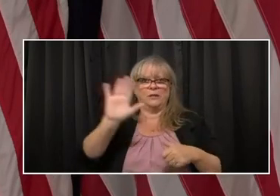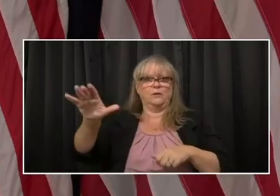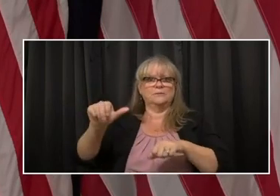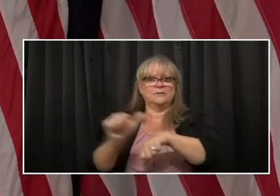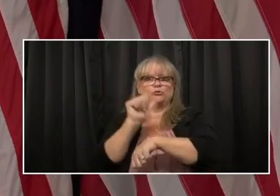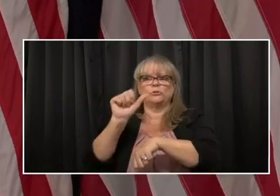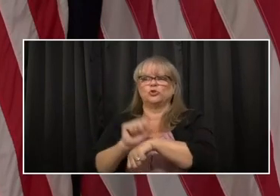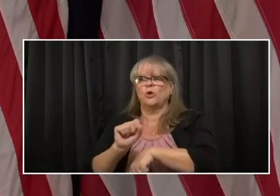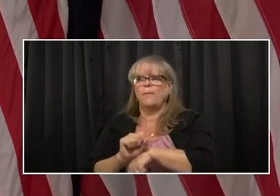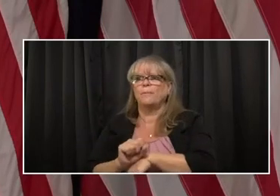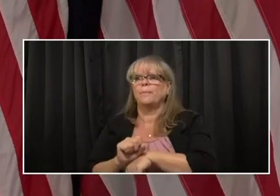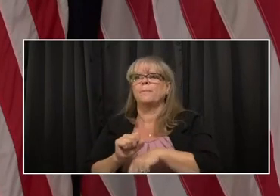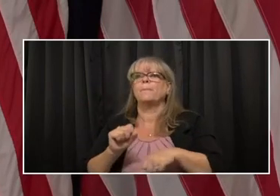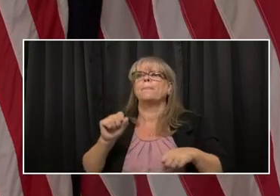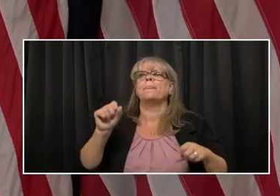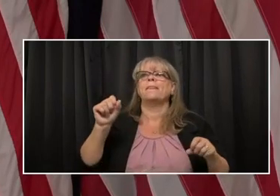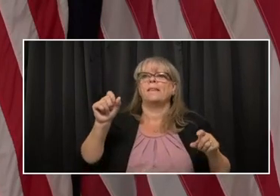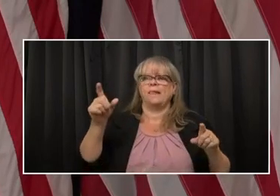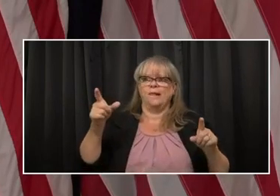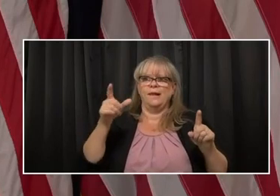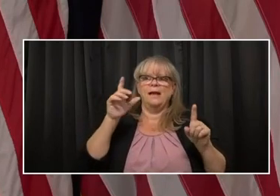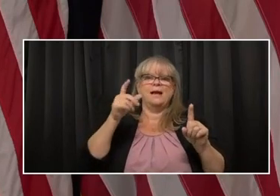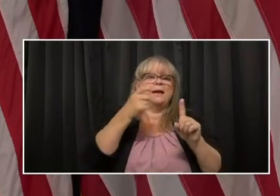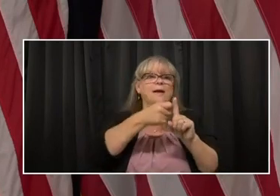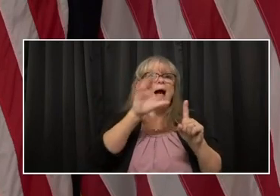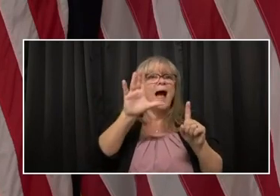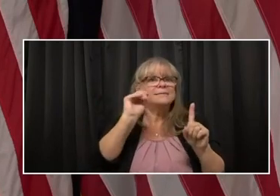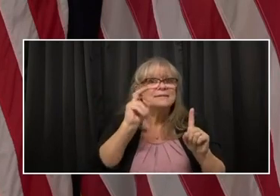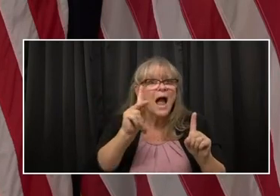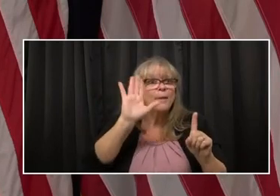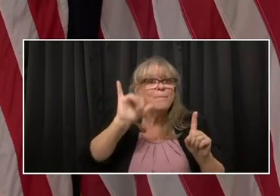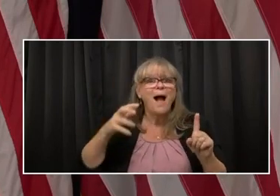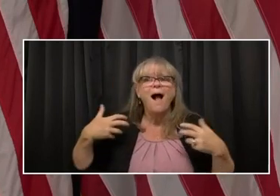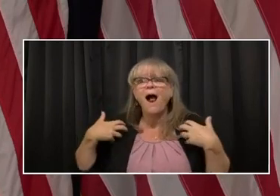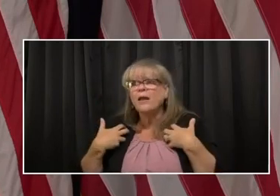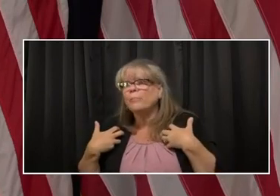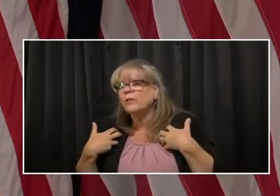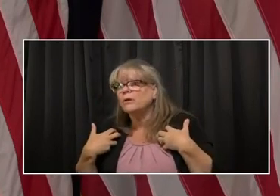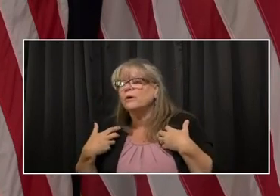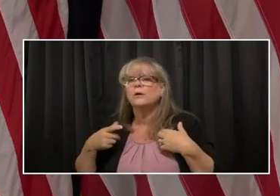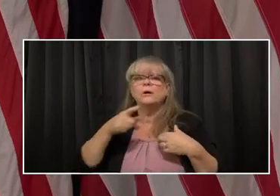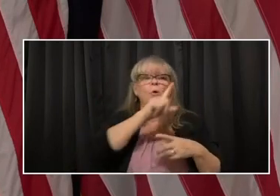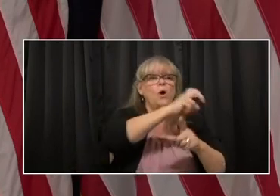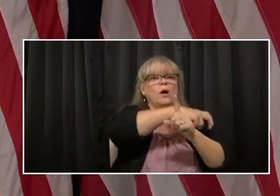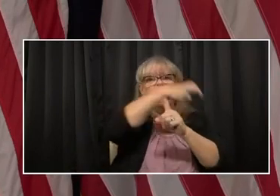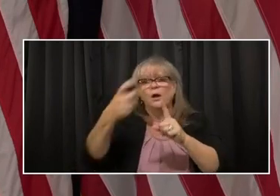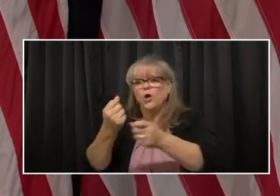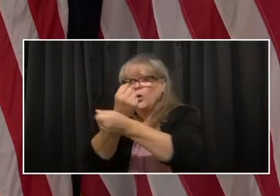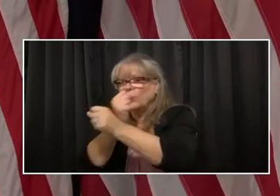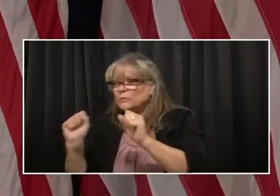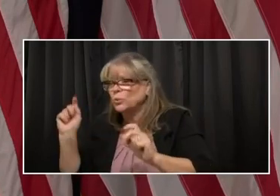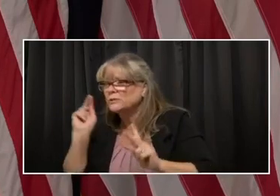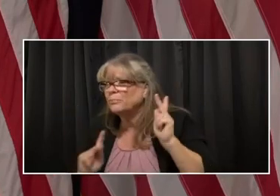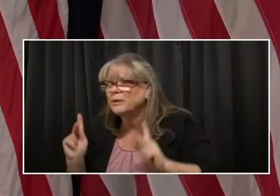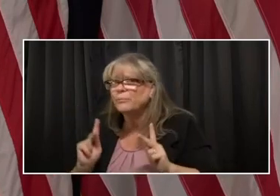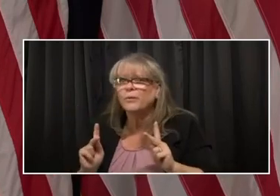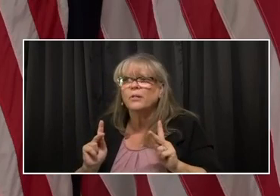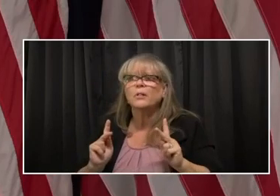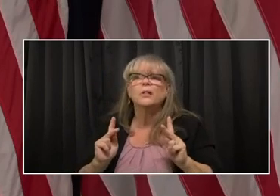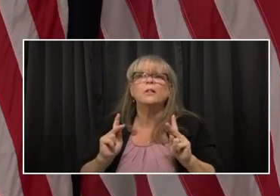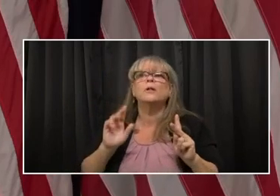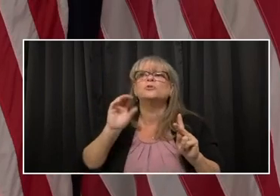attack from wild animals, risk of doing rescues in remote places and themselves falling victim to rock slides